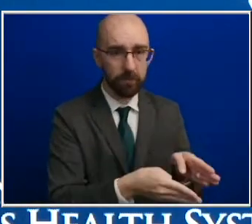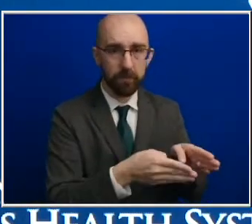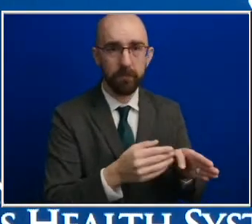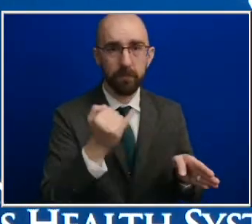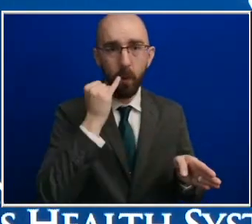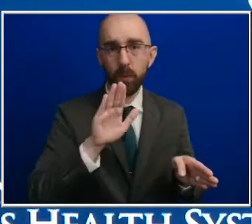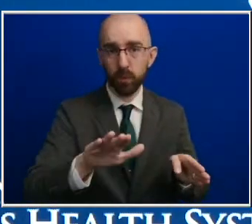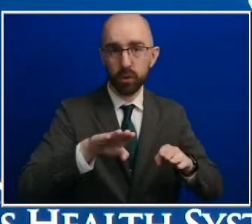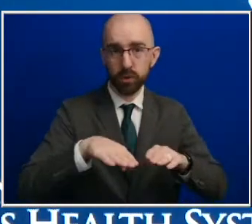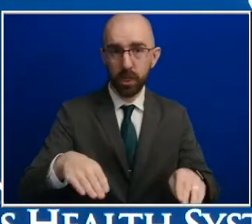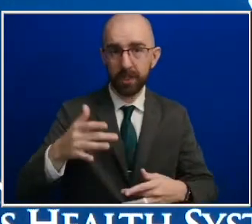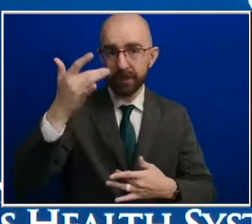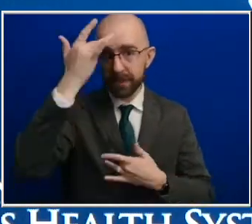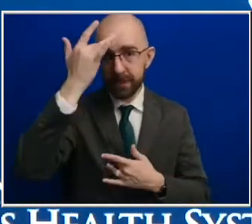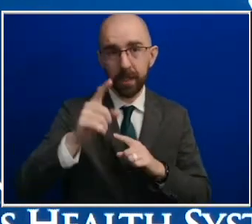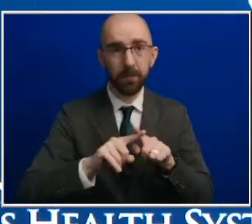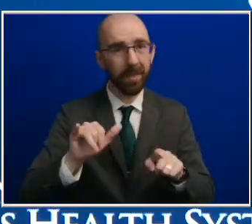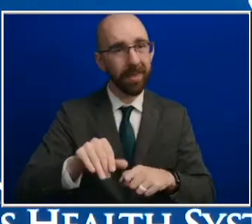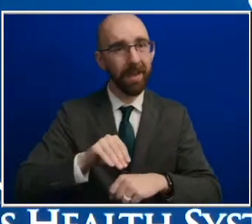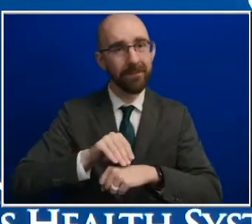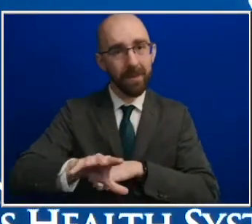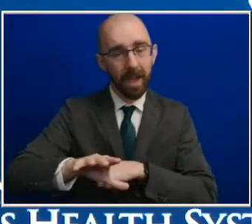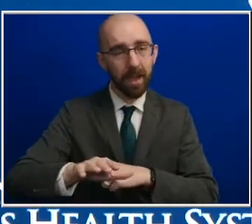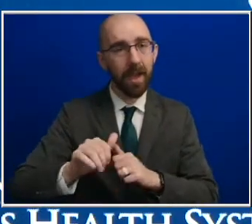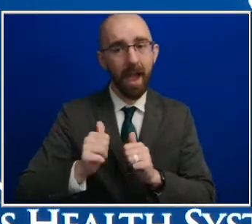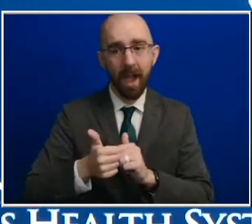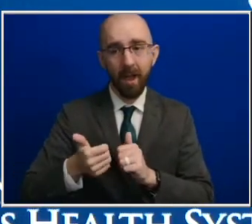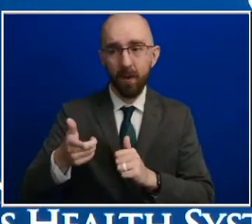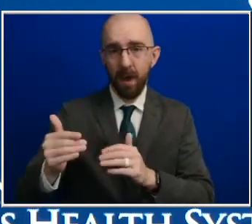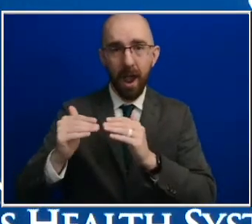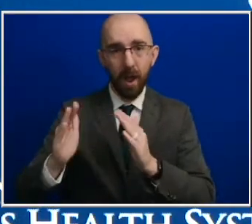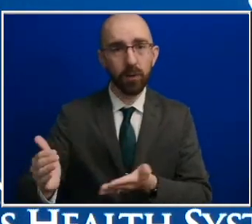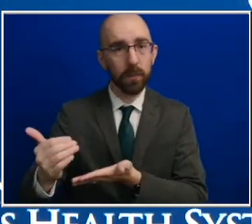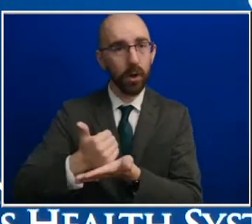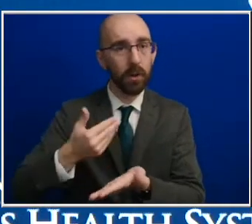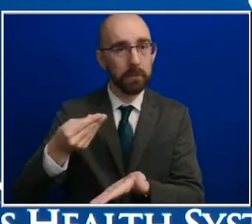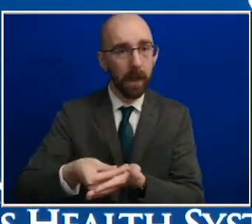sick, but that affects then maybe household income, and people